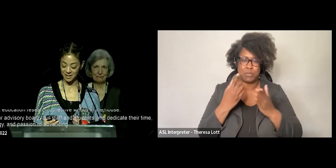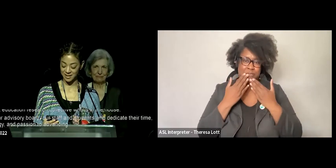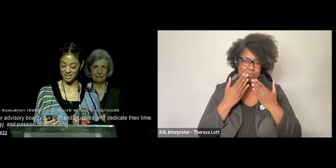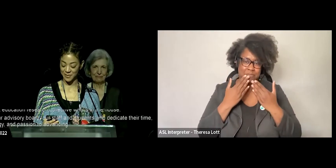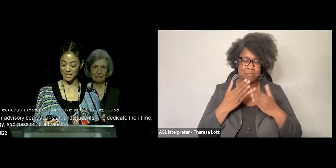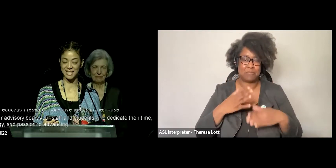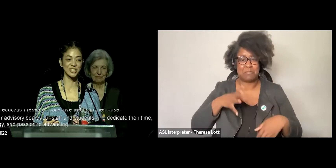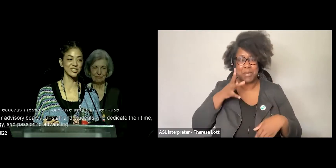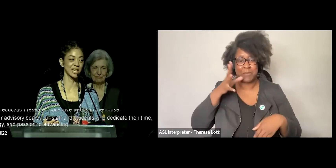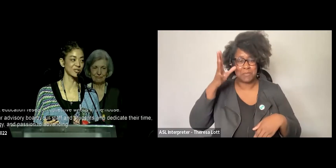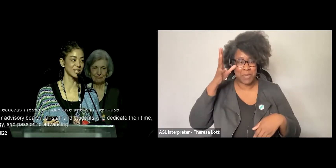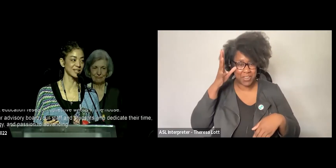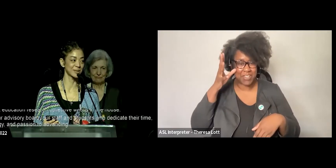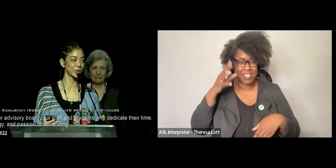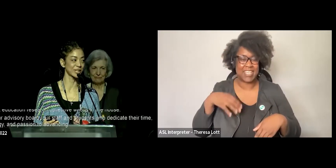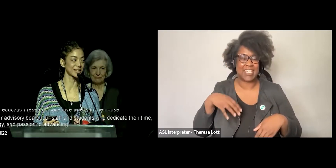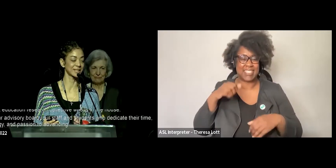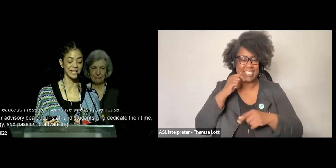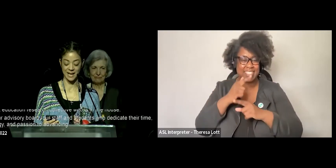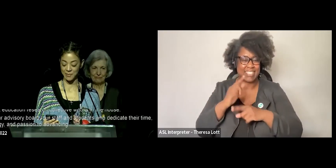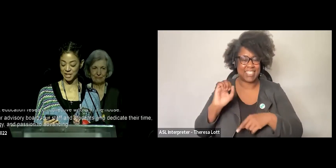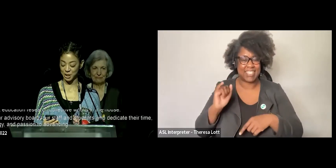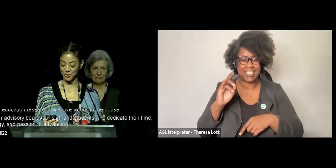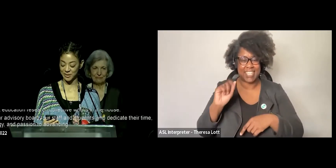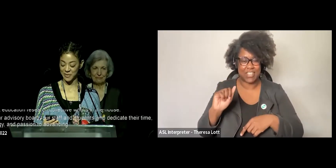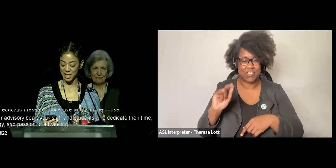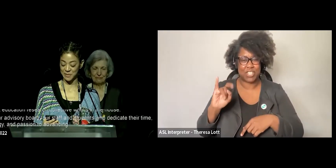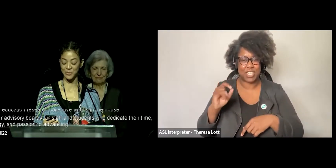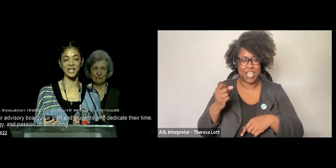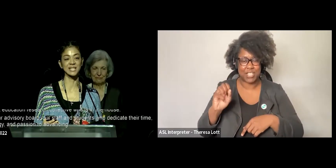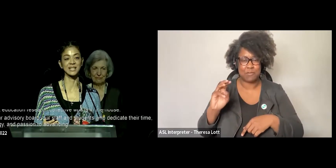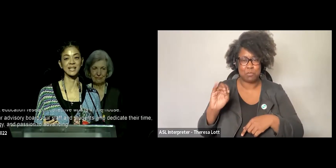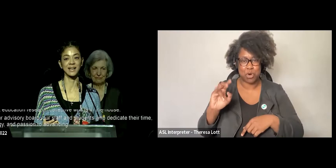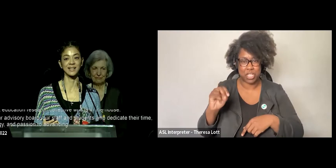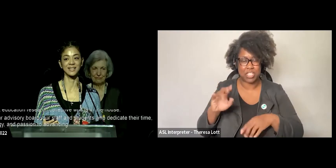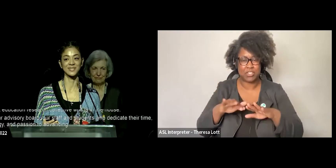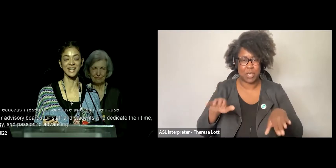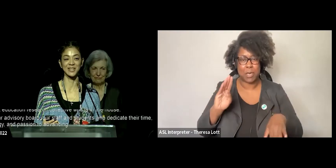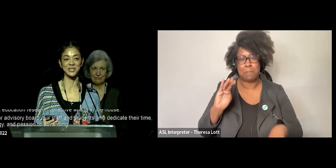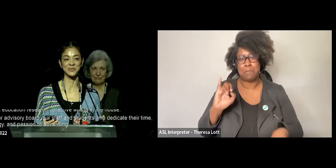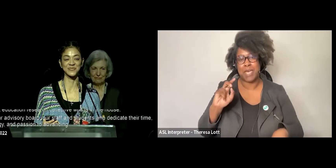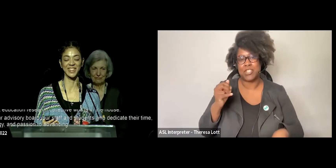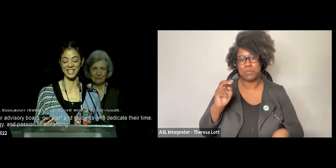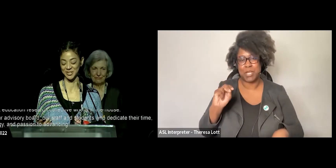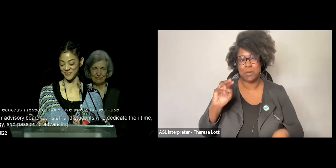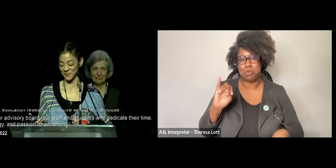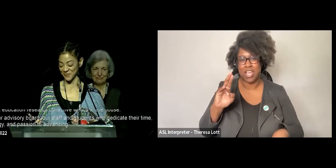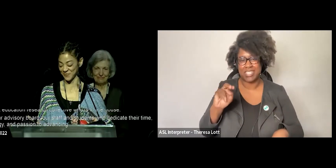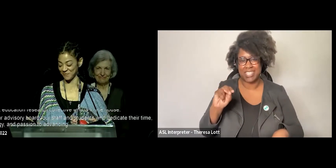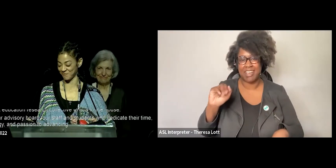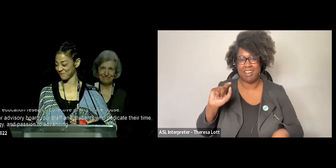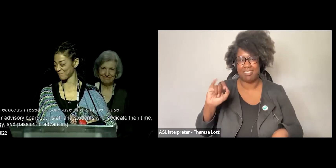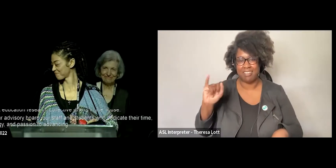Kilchaw Douglas, my sister, Sandra Douglas Morgan, and my children, Benjamin Bryson and Ella, I love you. Thank